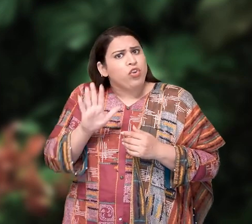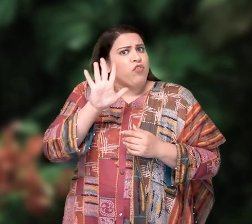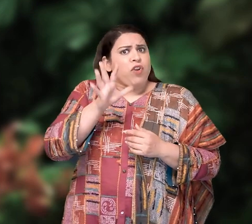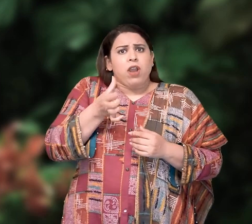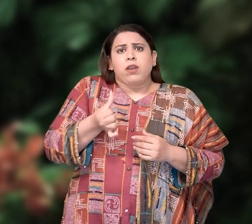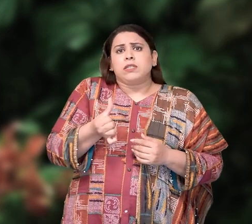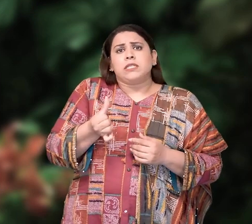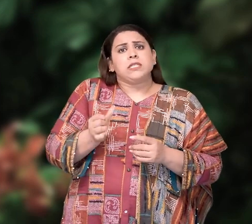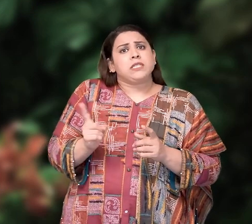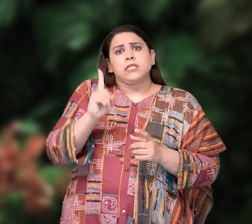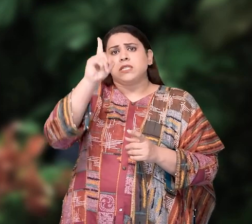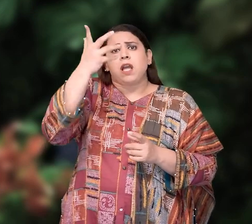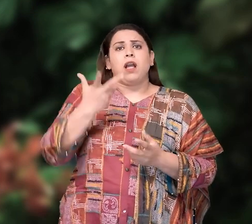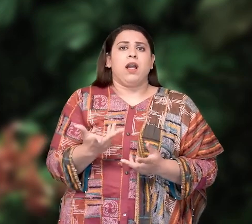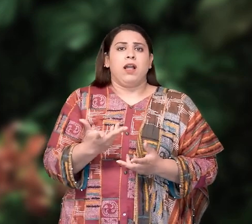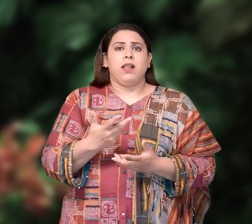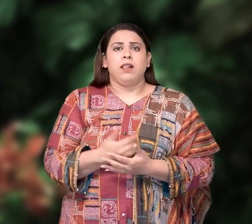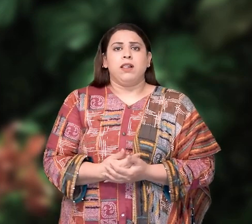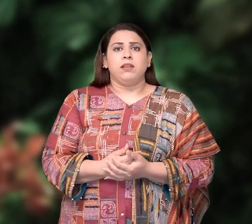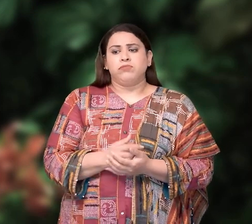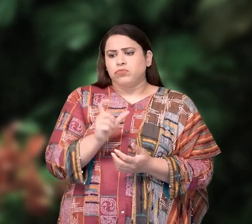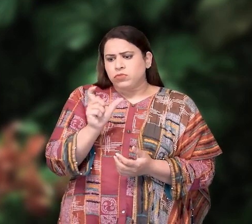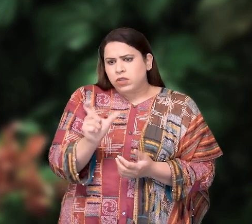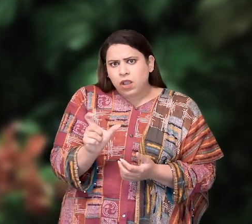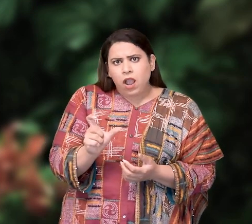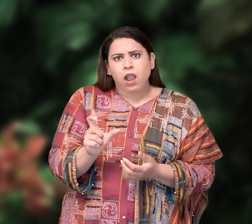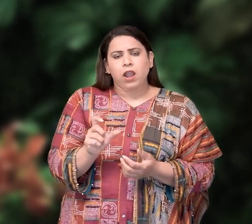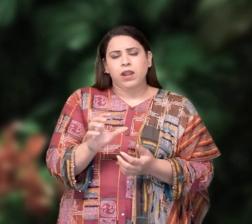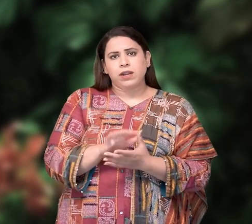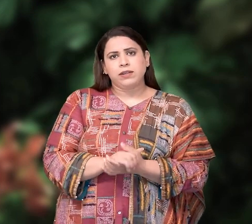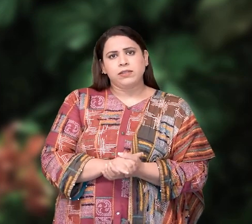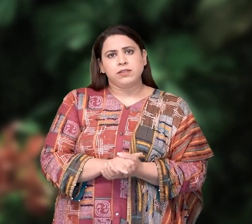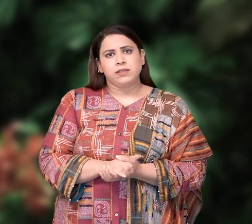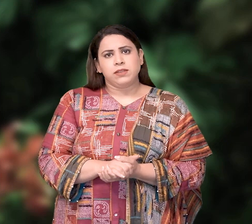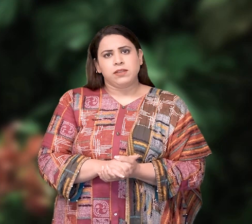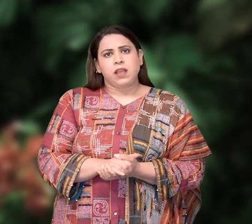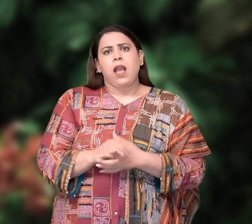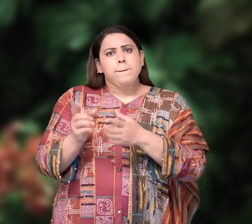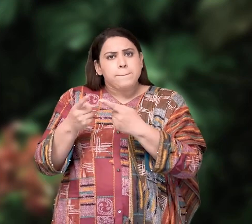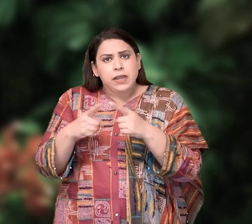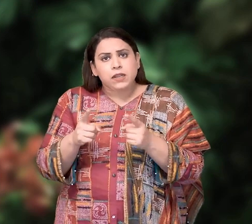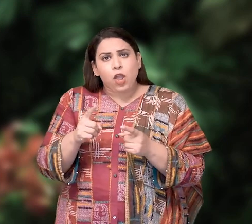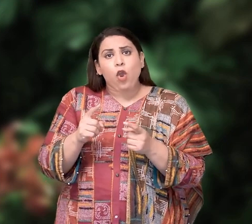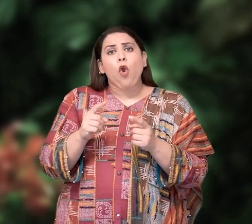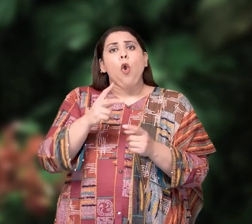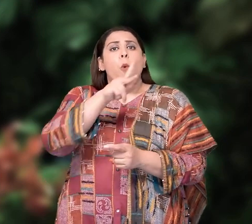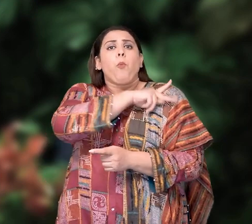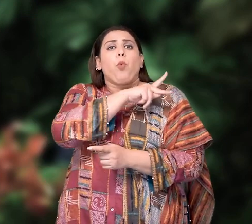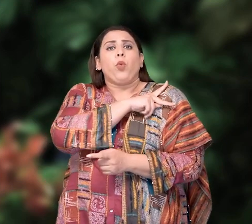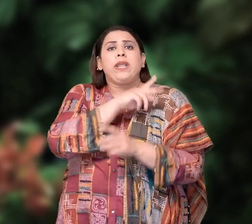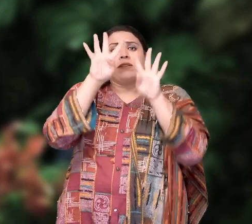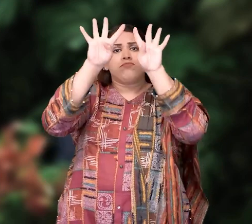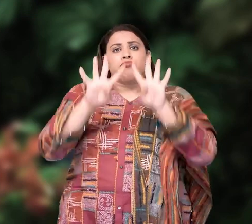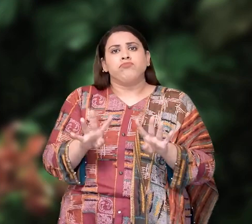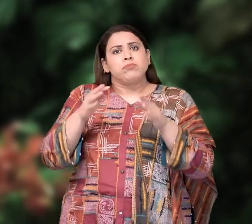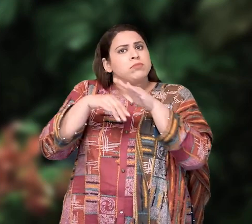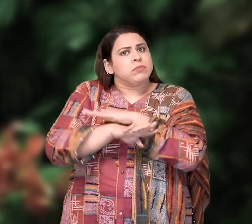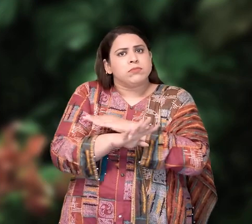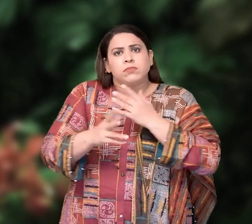years old, and put them into their cars and take them into the police station, which